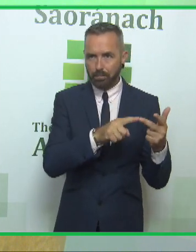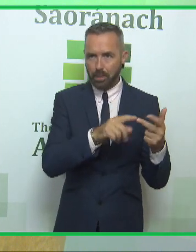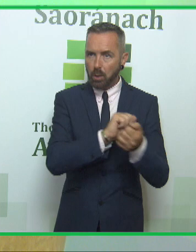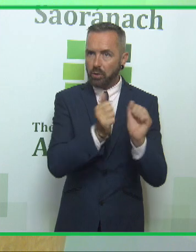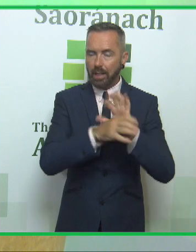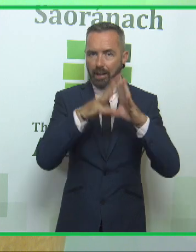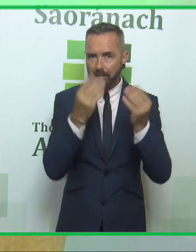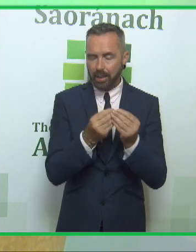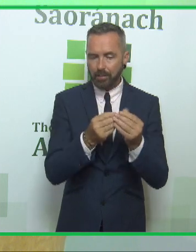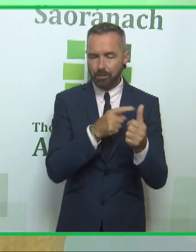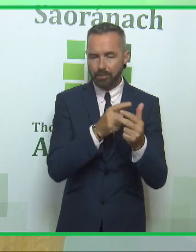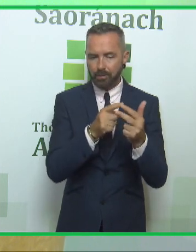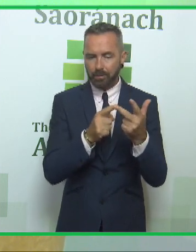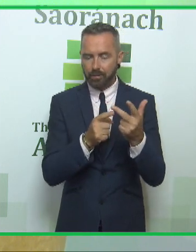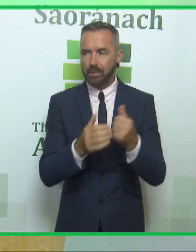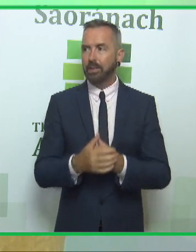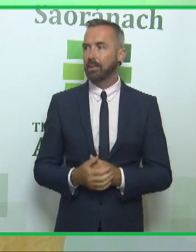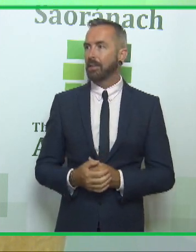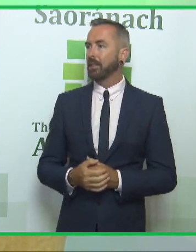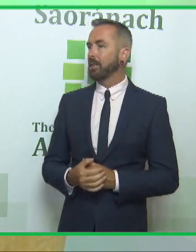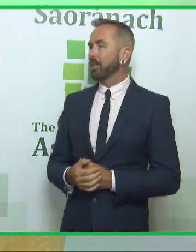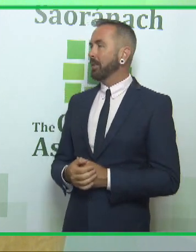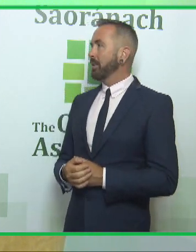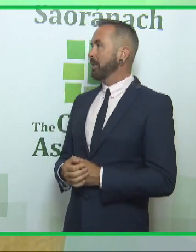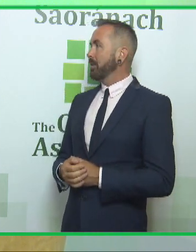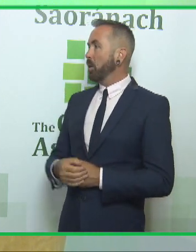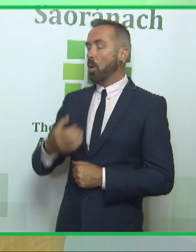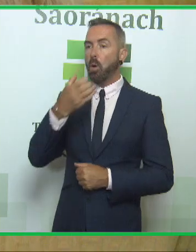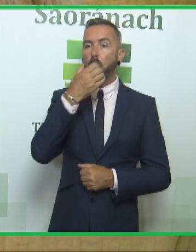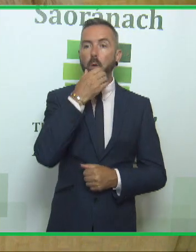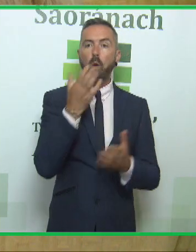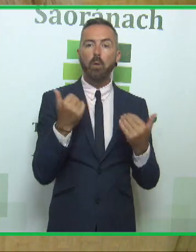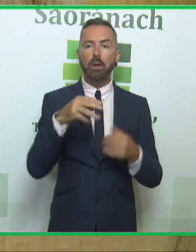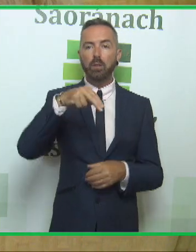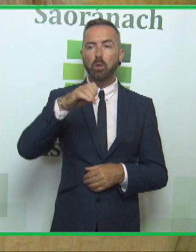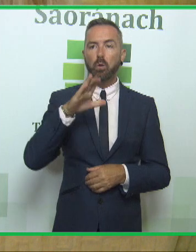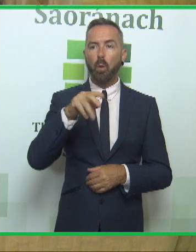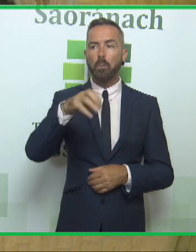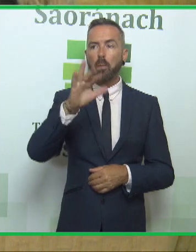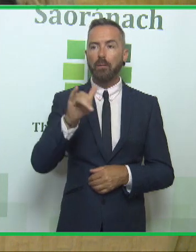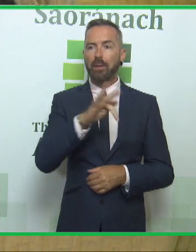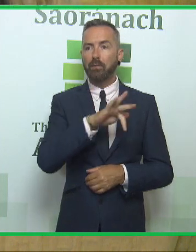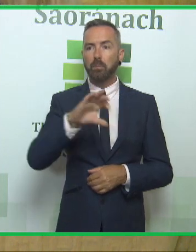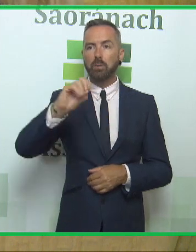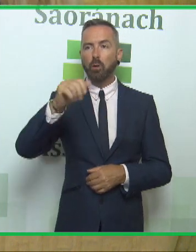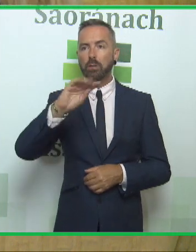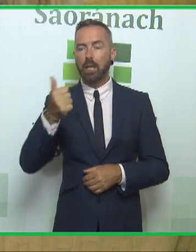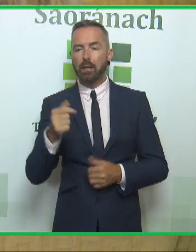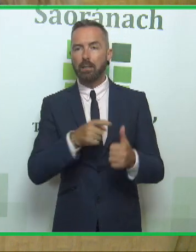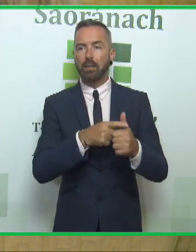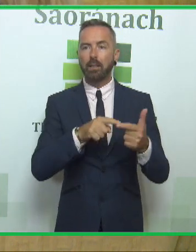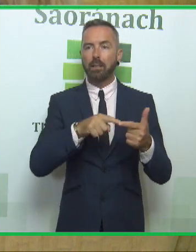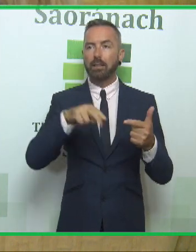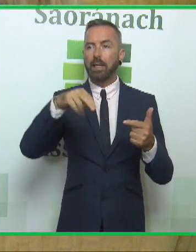going to be, just to make the best use of that time, just to please just give a warm welcome to Noel Murphy from Soilse, to Nicola Smith, who is